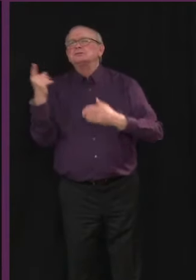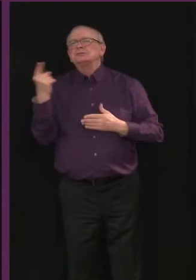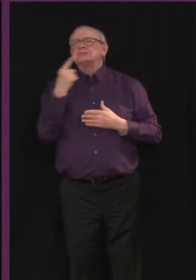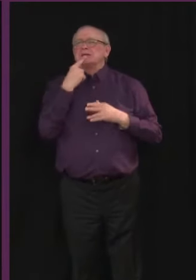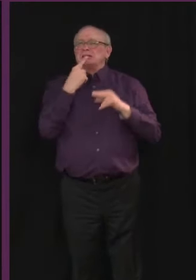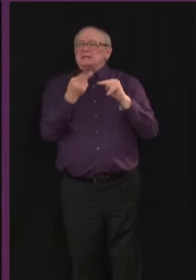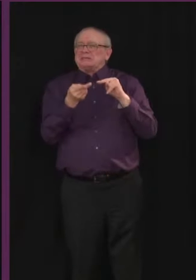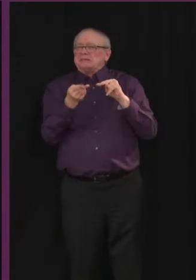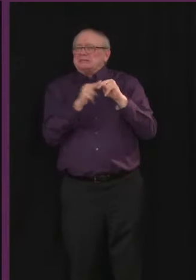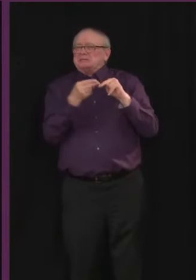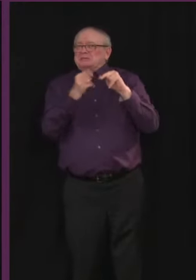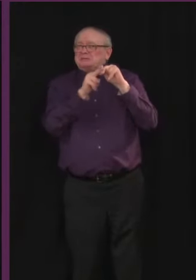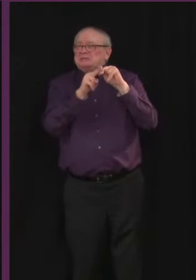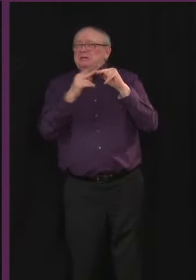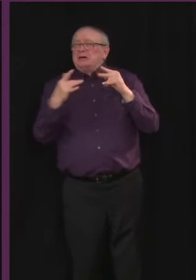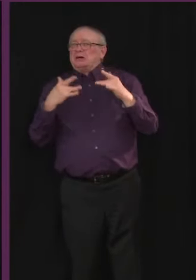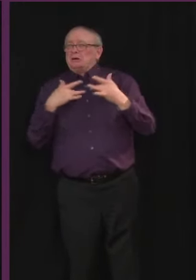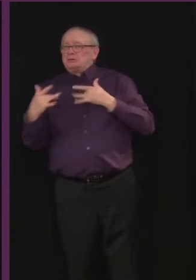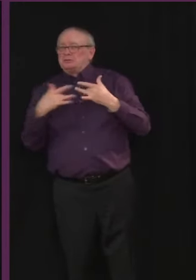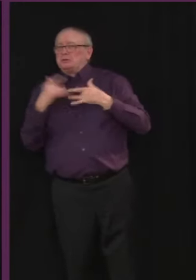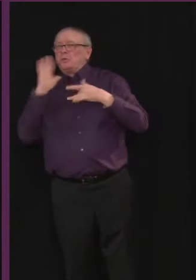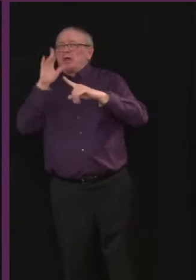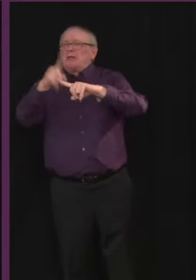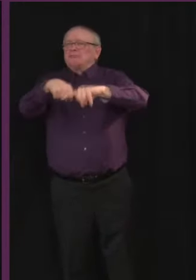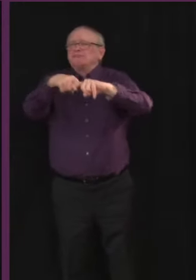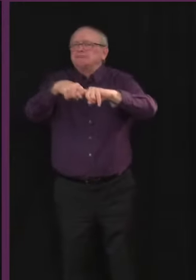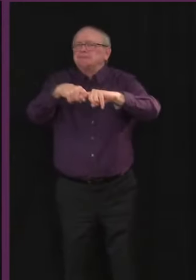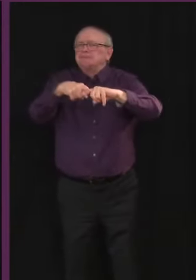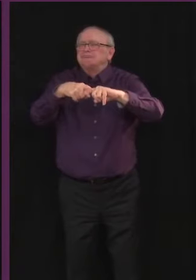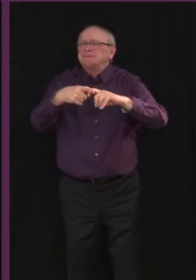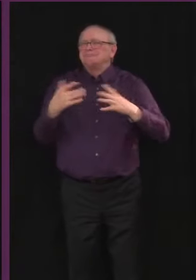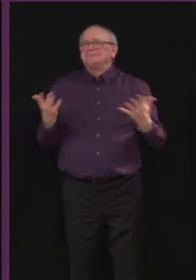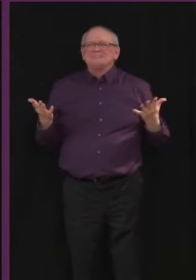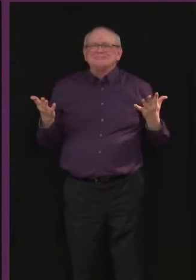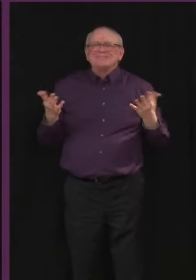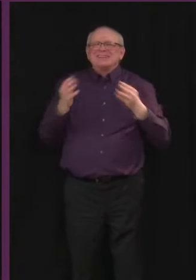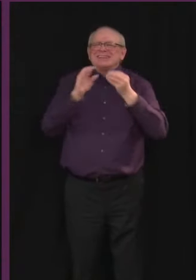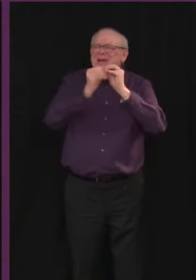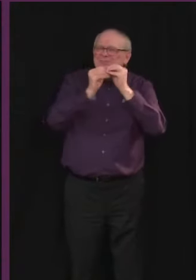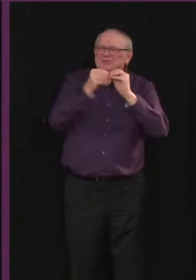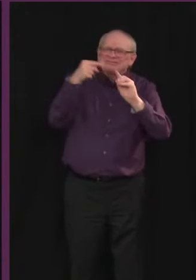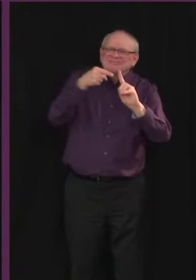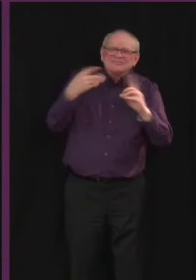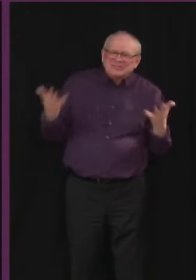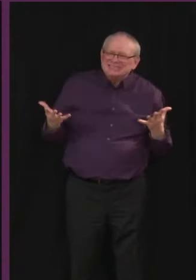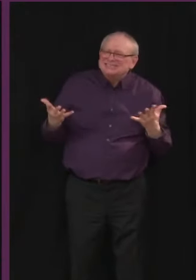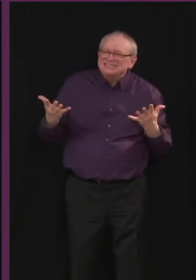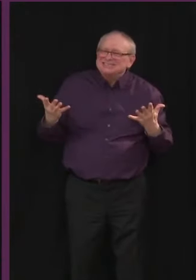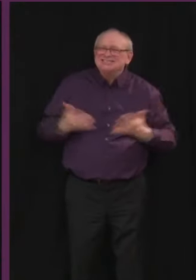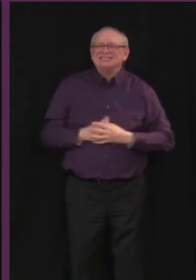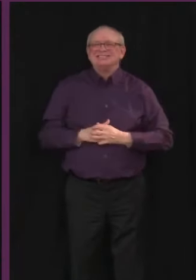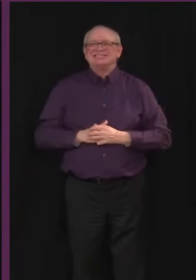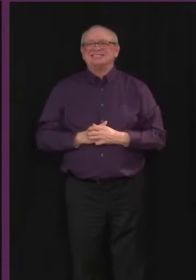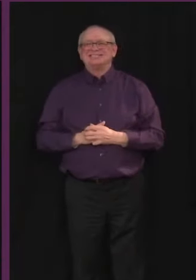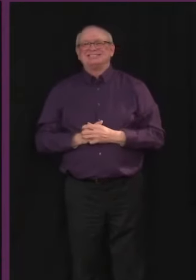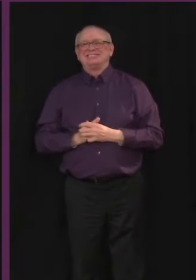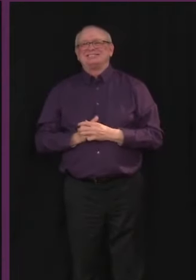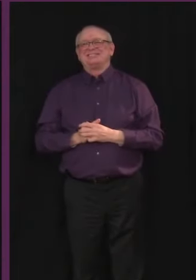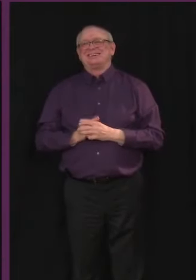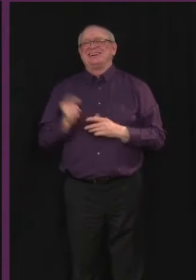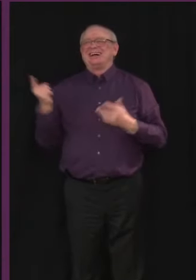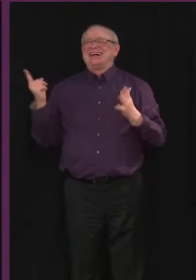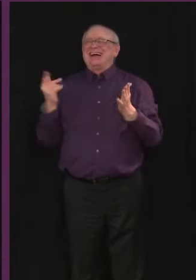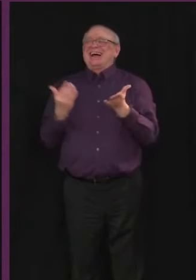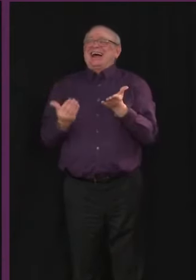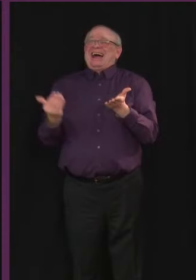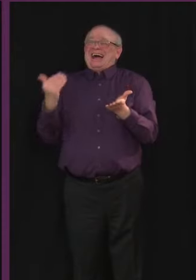When we talked about the leading indicators last week, the important points that we need to be watching for